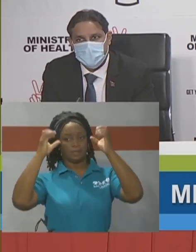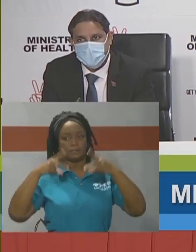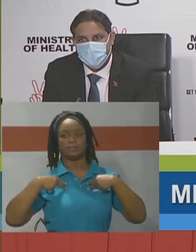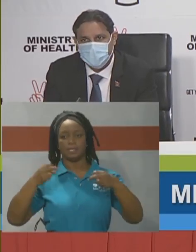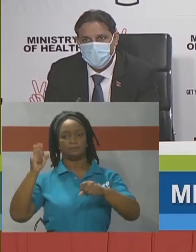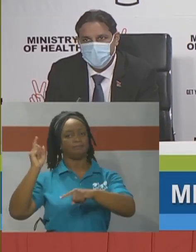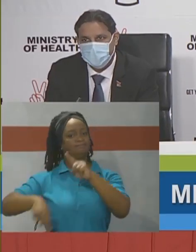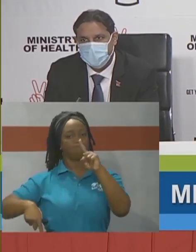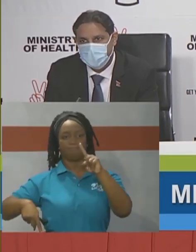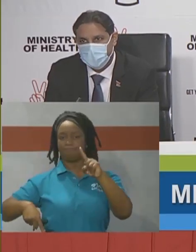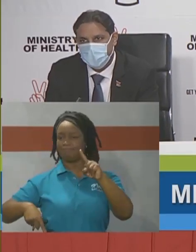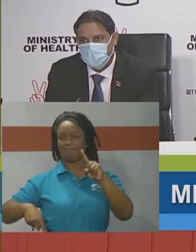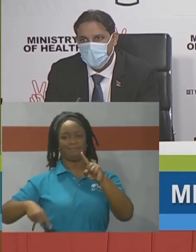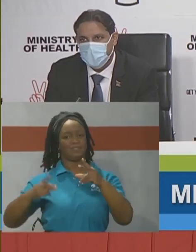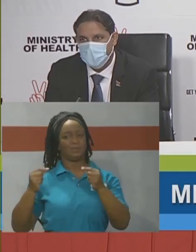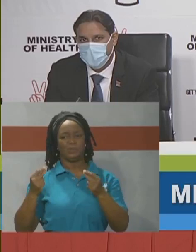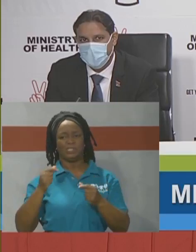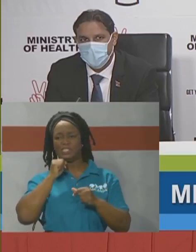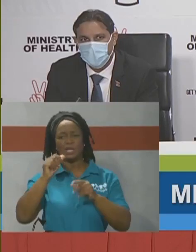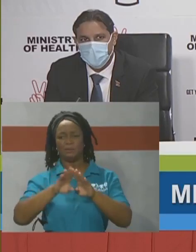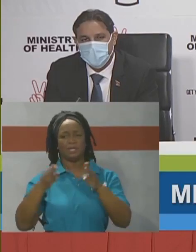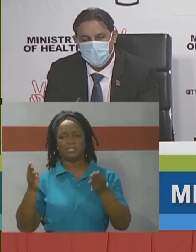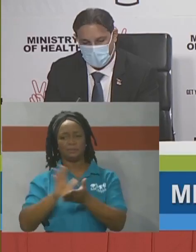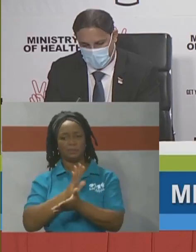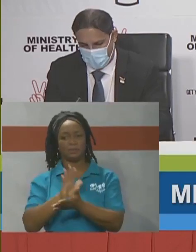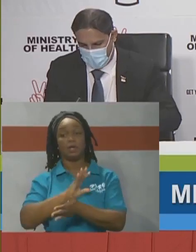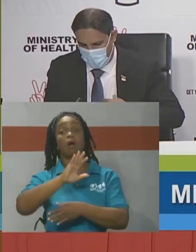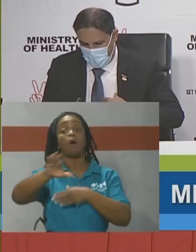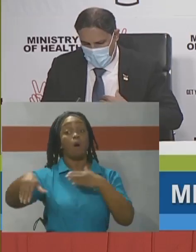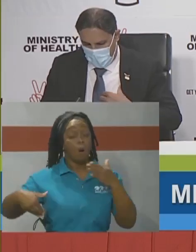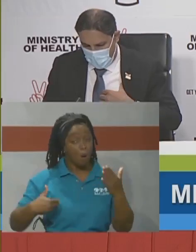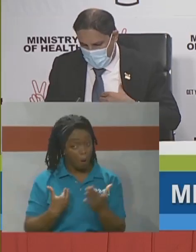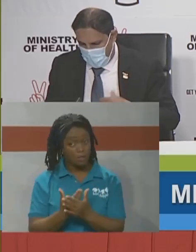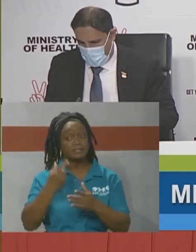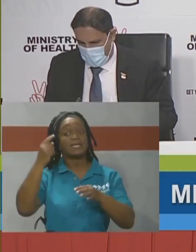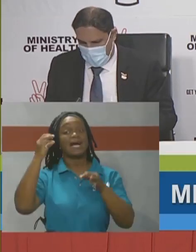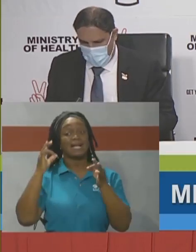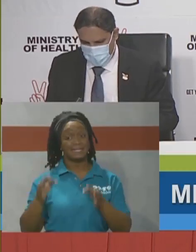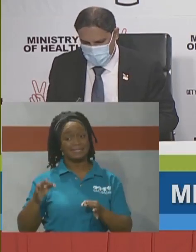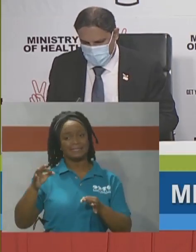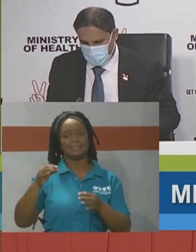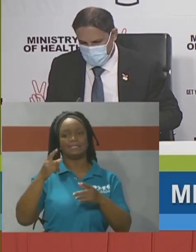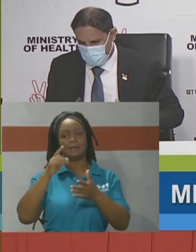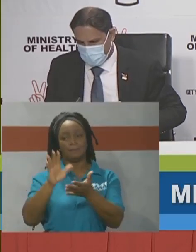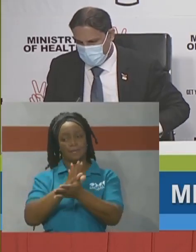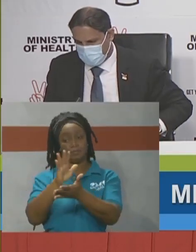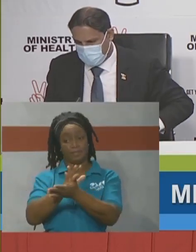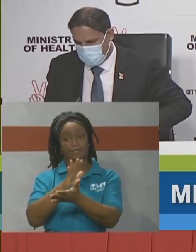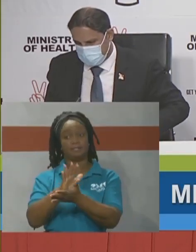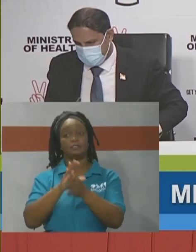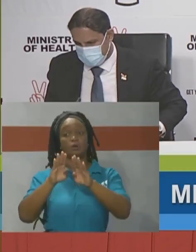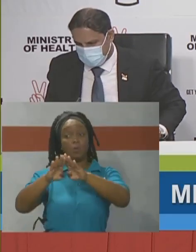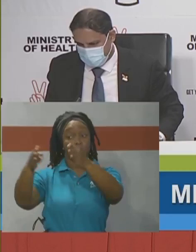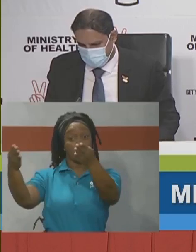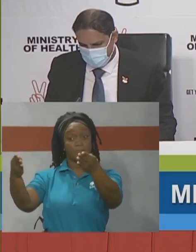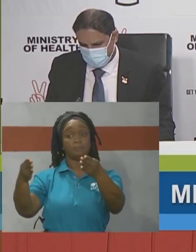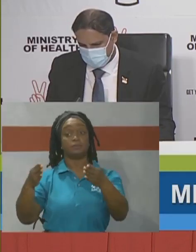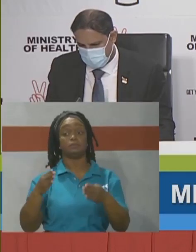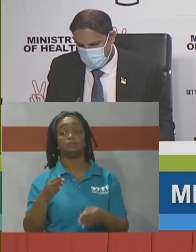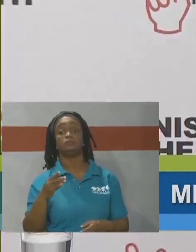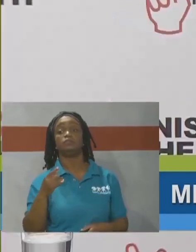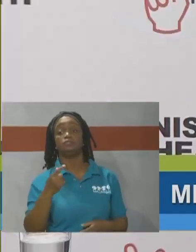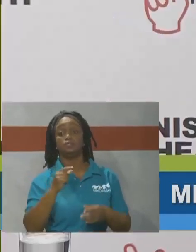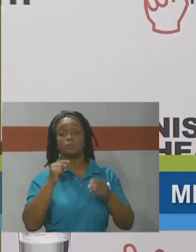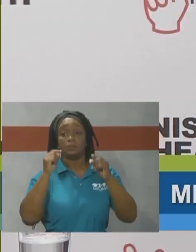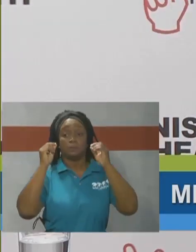schools. All decisions regarding schools opening will be announced by the